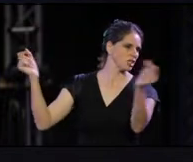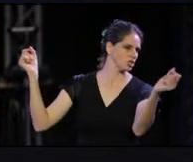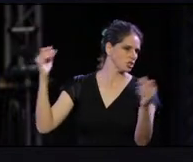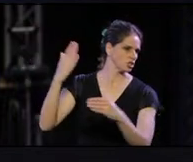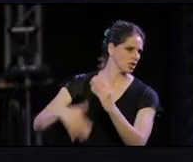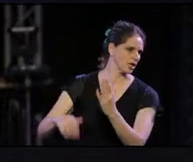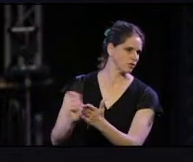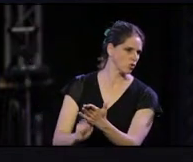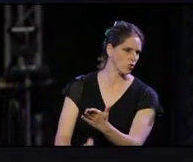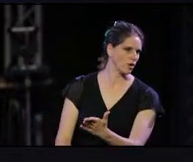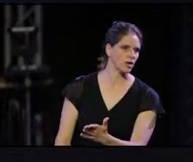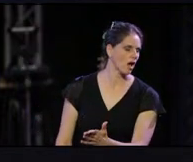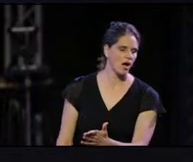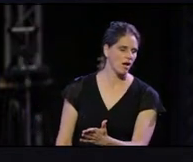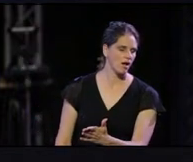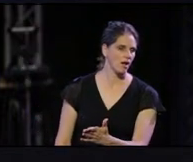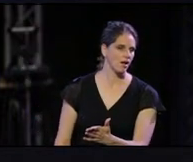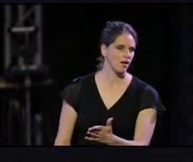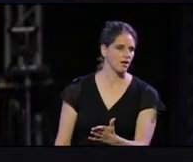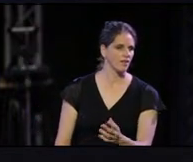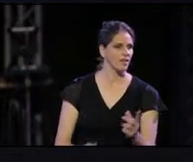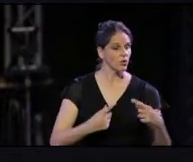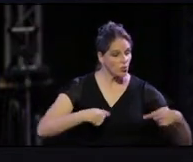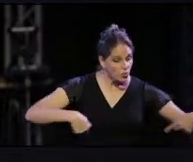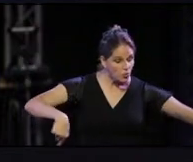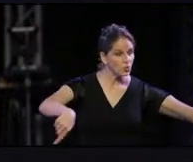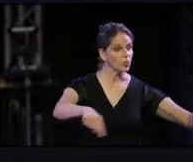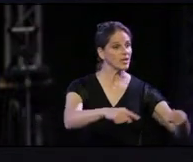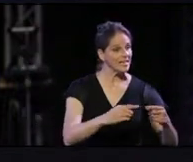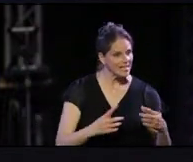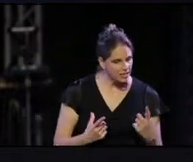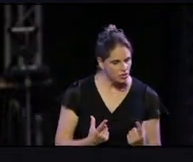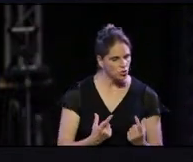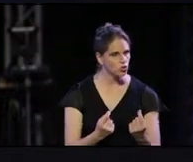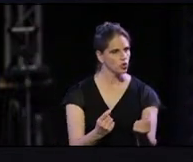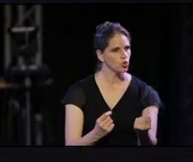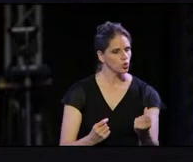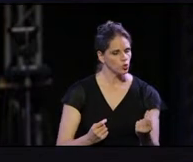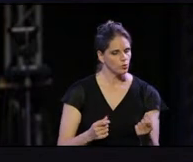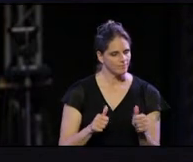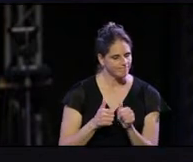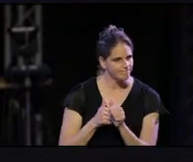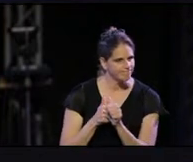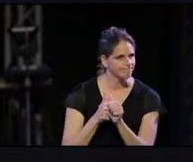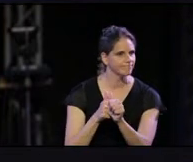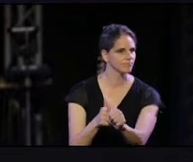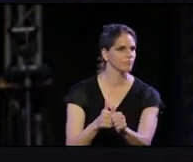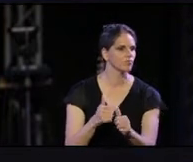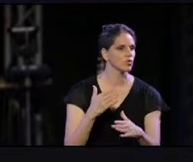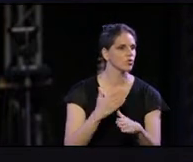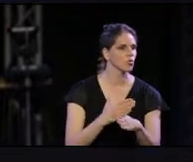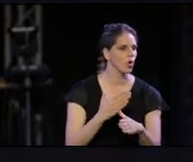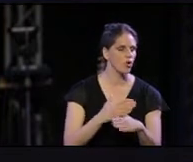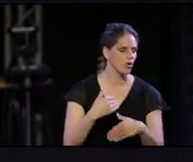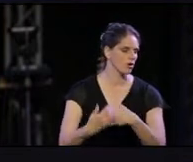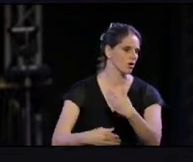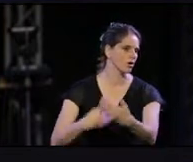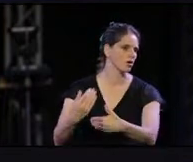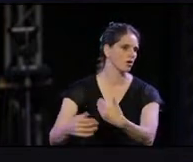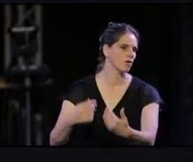love. Not that we loved God, but that he loved us and sent his son as an atoning sacrifice for our